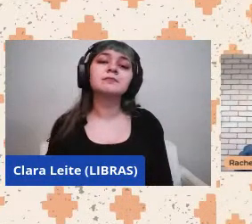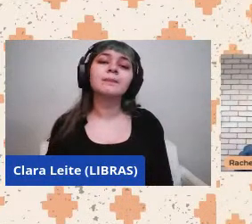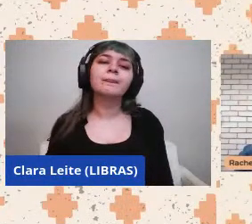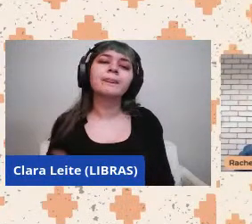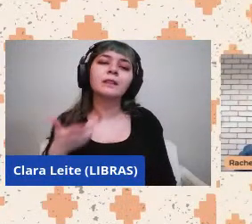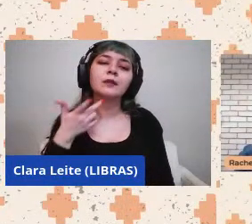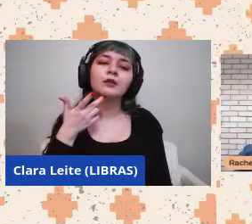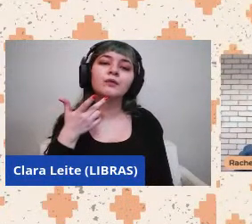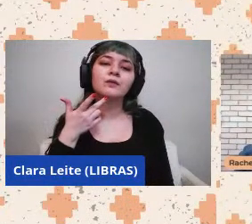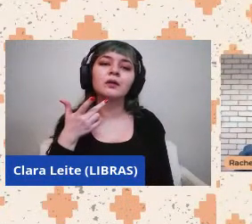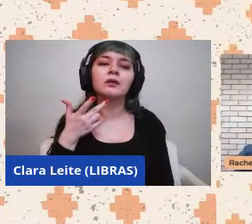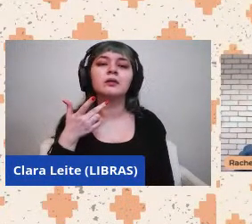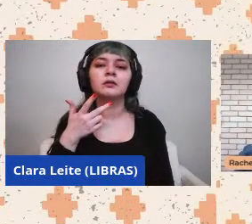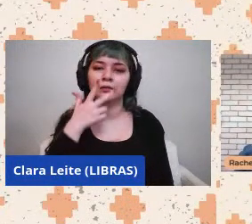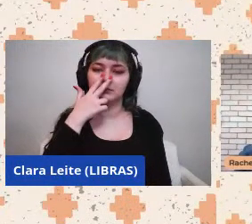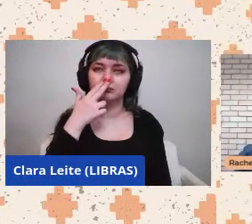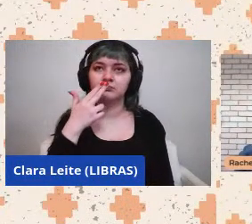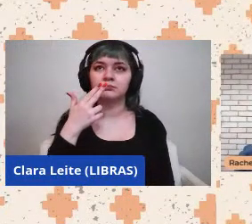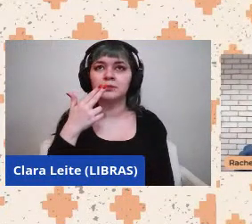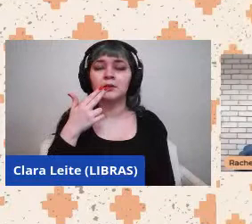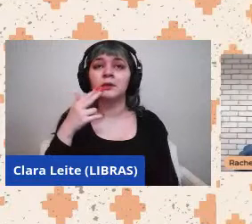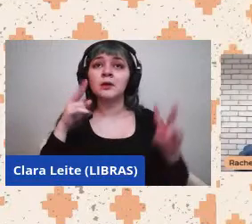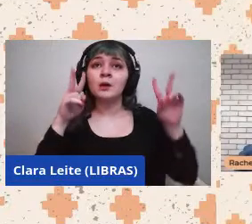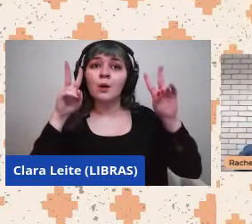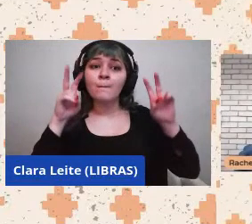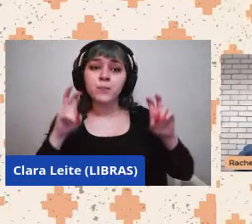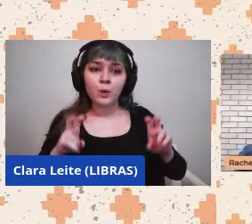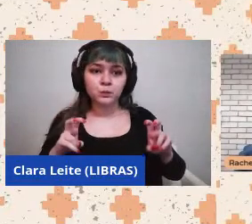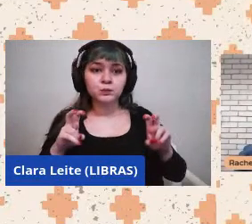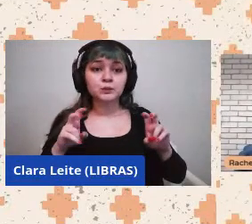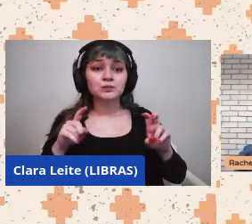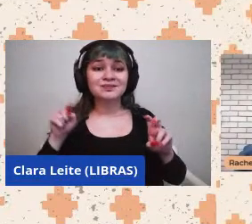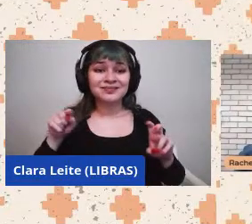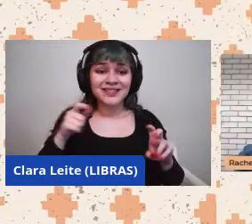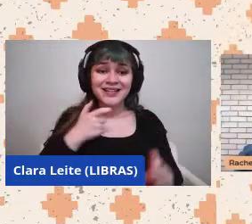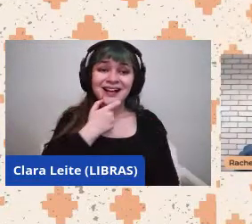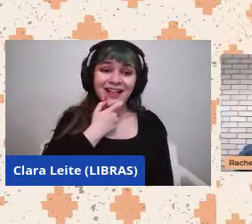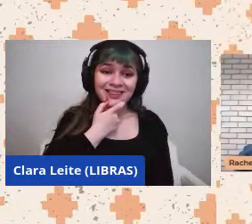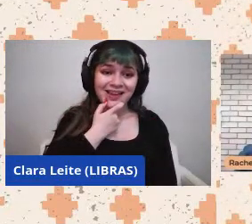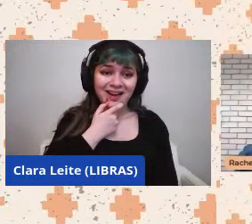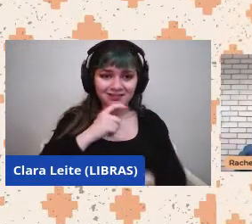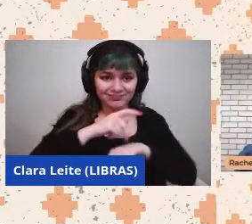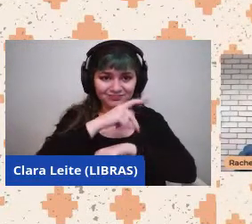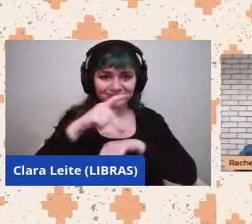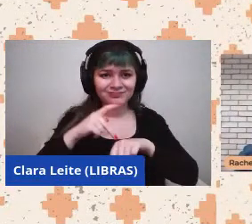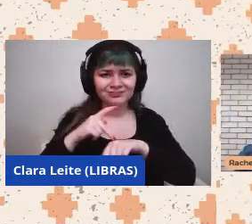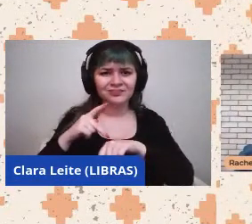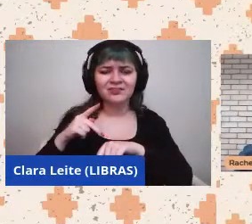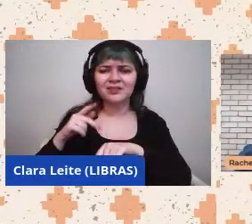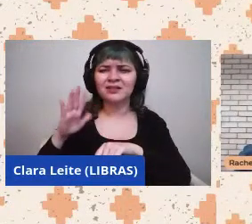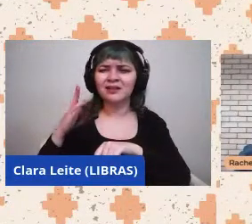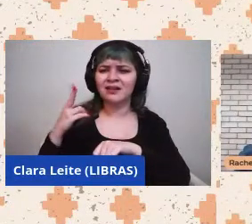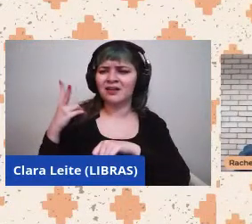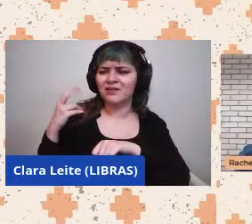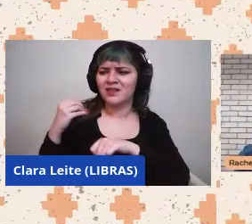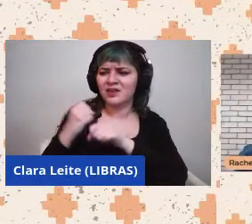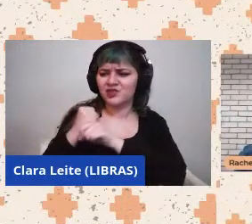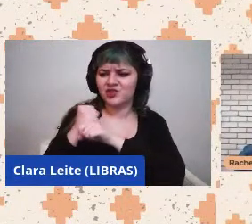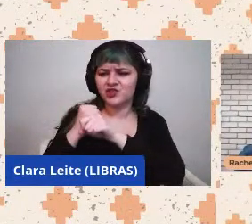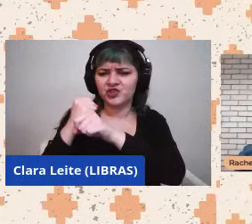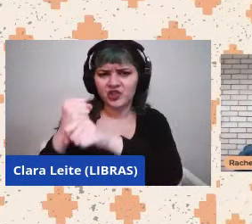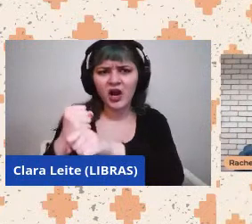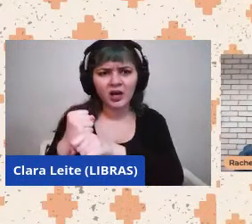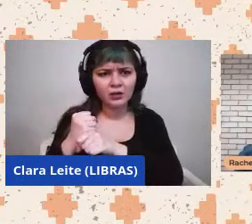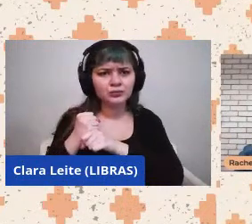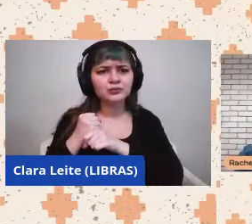by kind of reiterating the point that I think within England, over the past couple of decades, we have seen